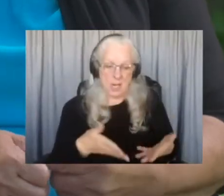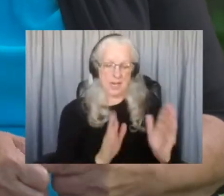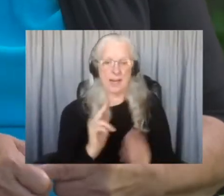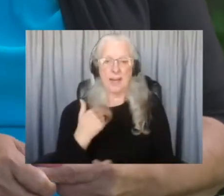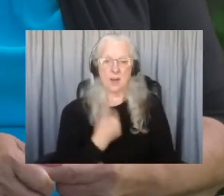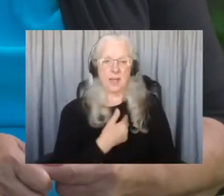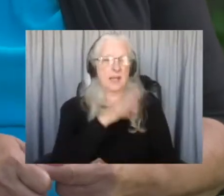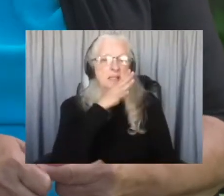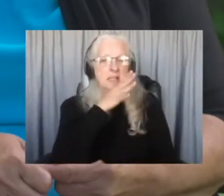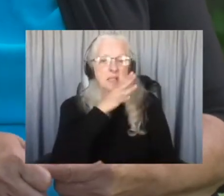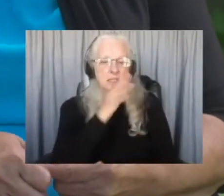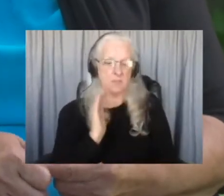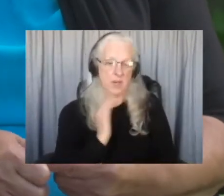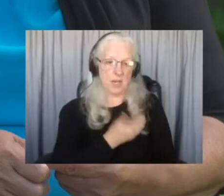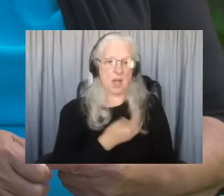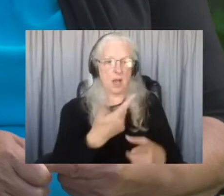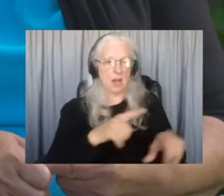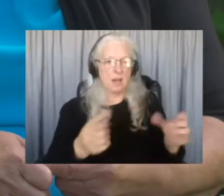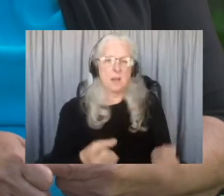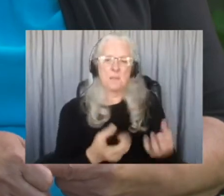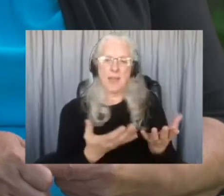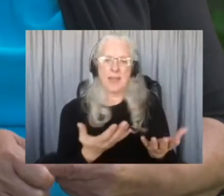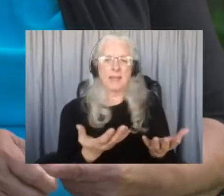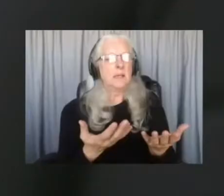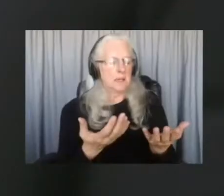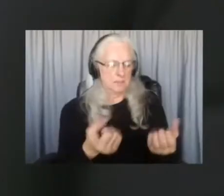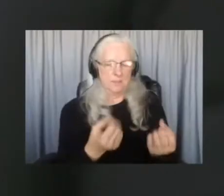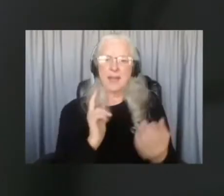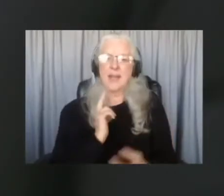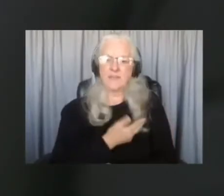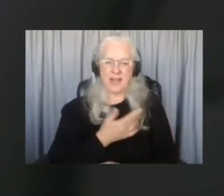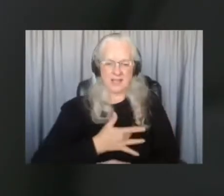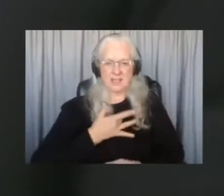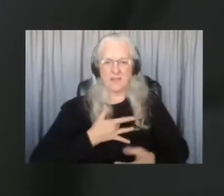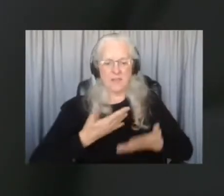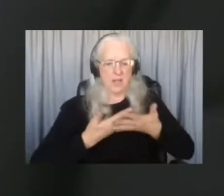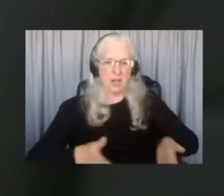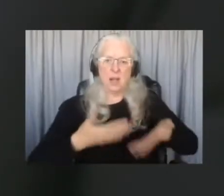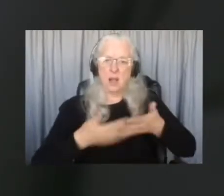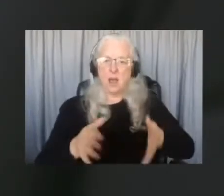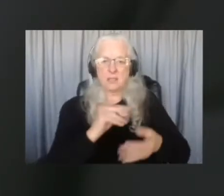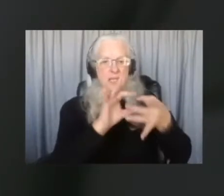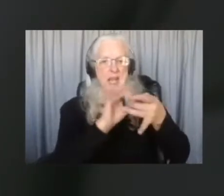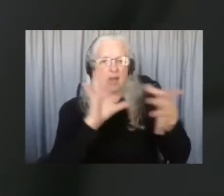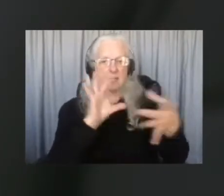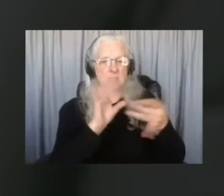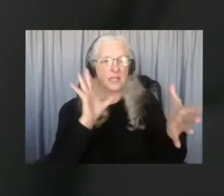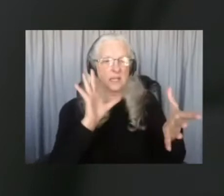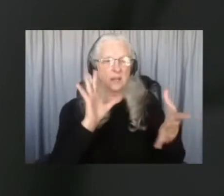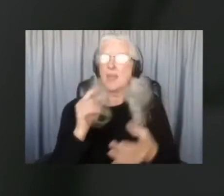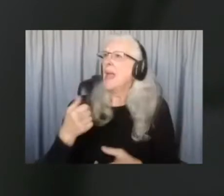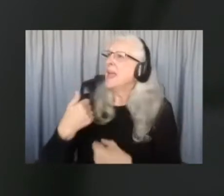many of us feel lost and disconnected. It makes me feel sad to hear about